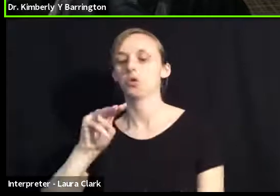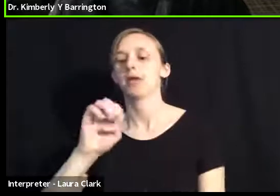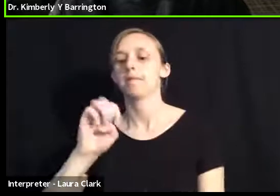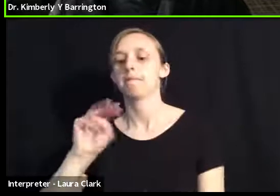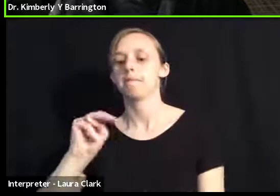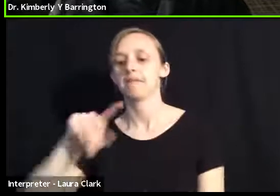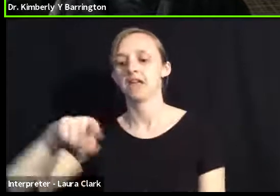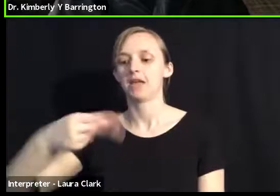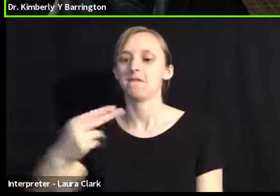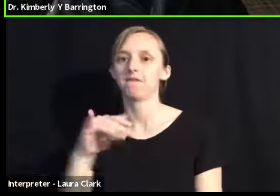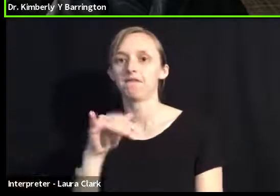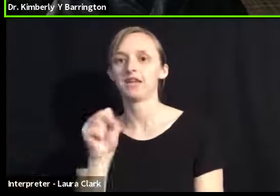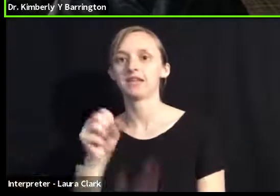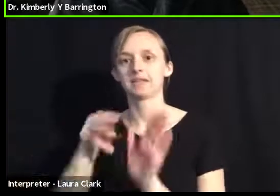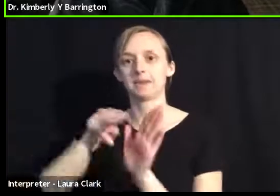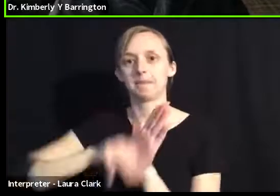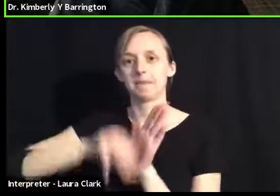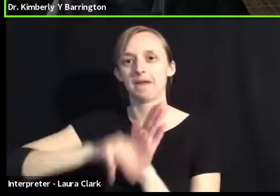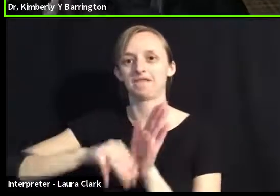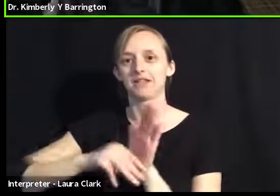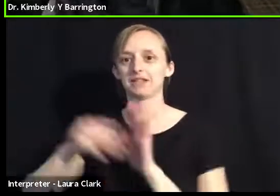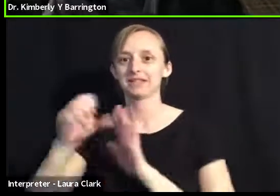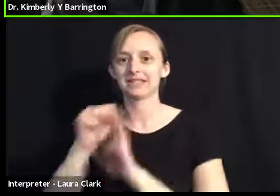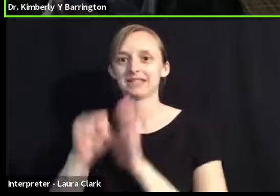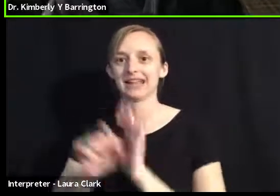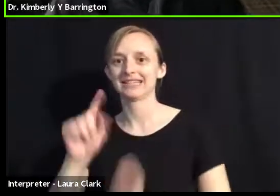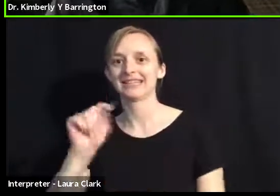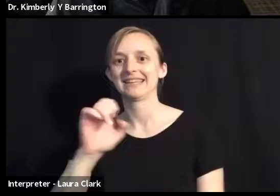so excited. I love her accent.